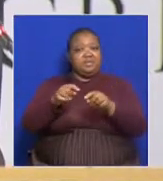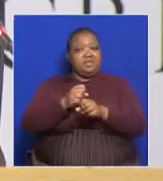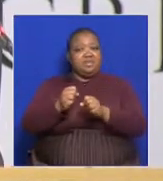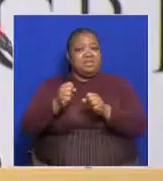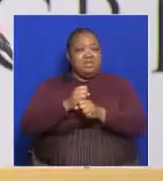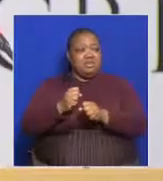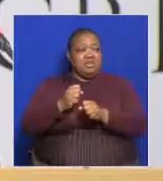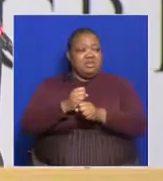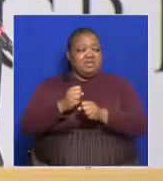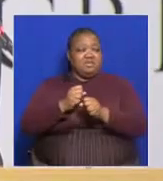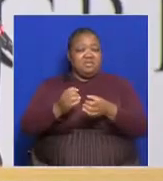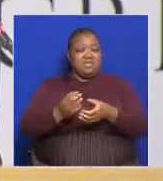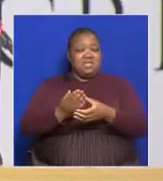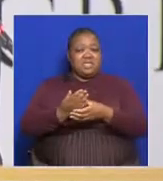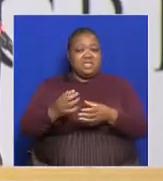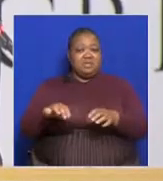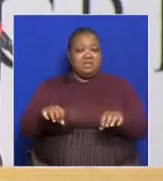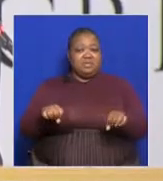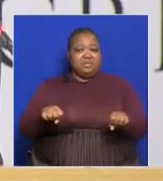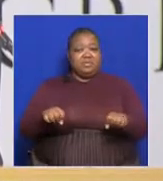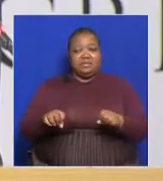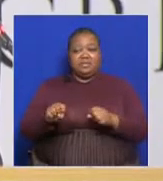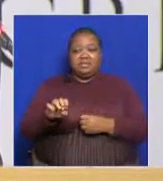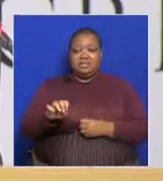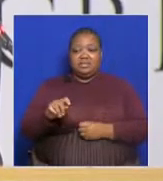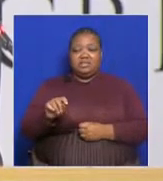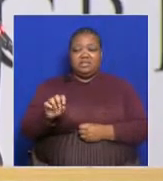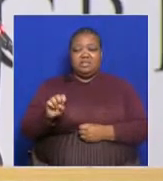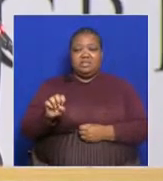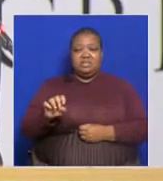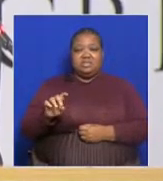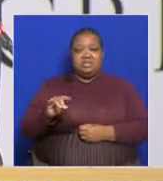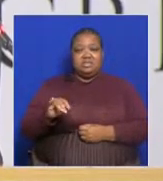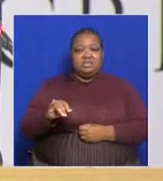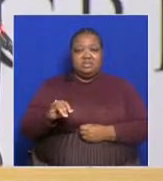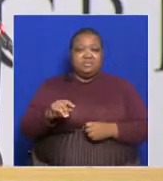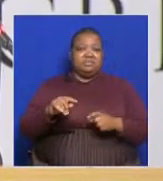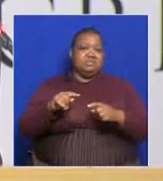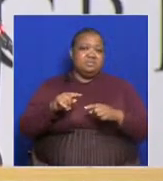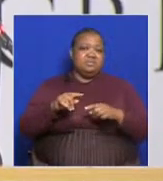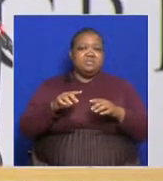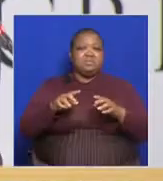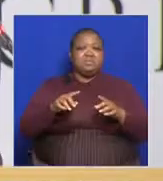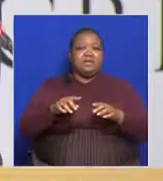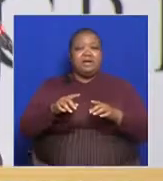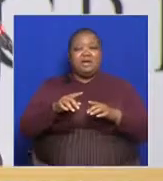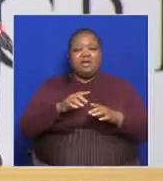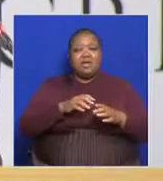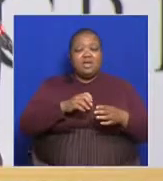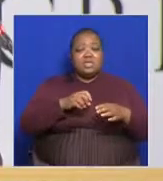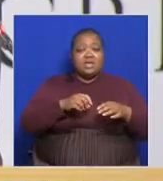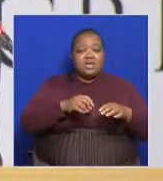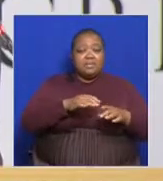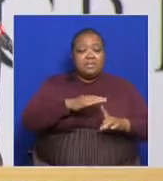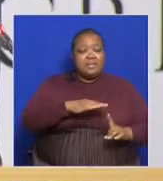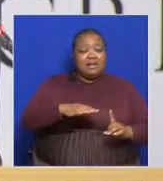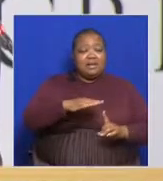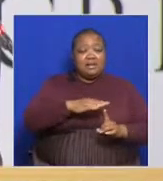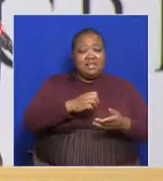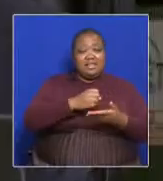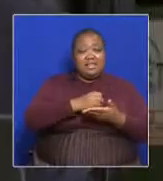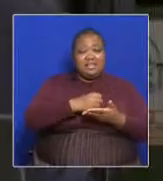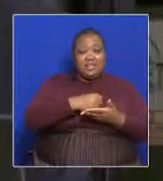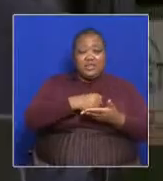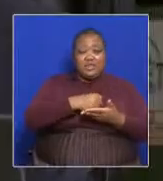even Sechedi will tell you, Clan Labs, I've identified Clan Labs, I love that action, I love investigation, I love being out on the